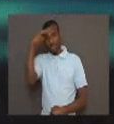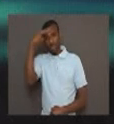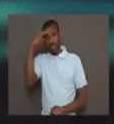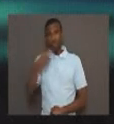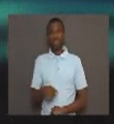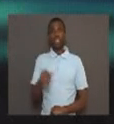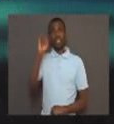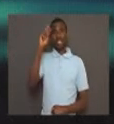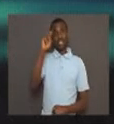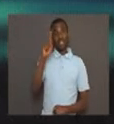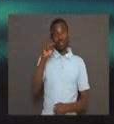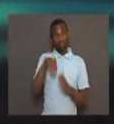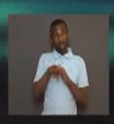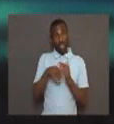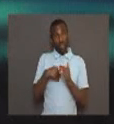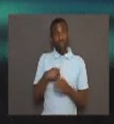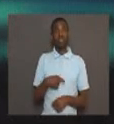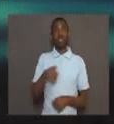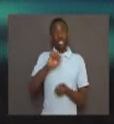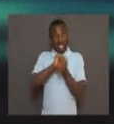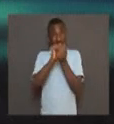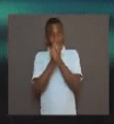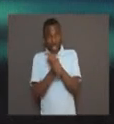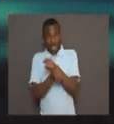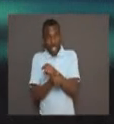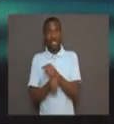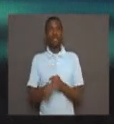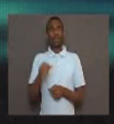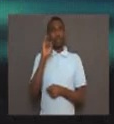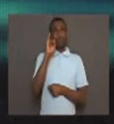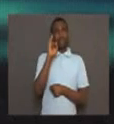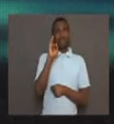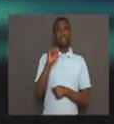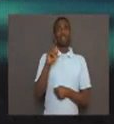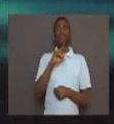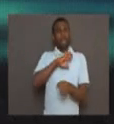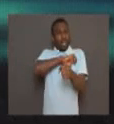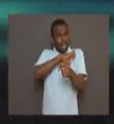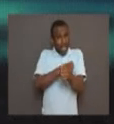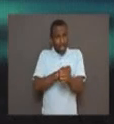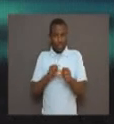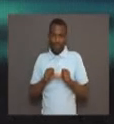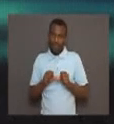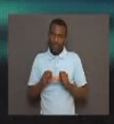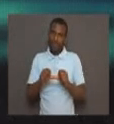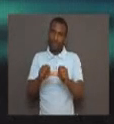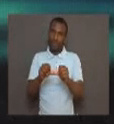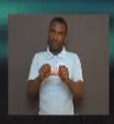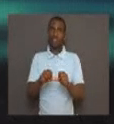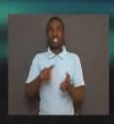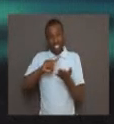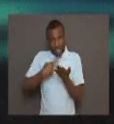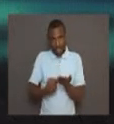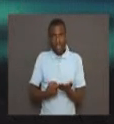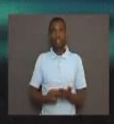Because inductors resist change in current, the energy continues,